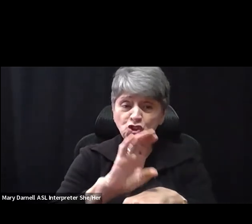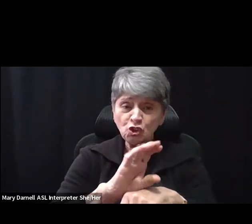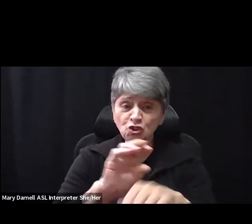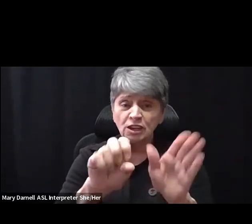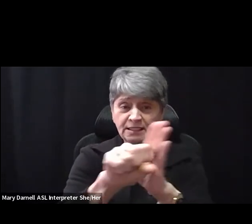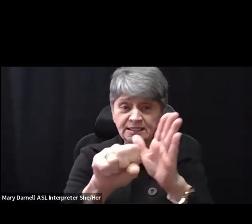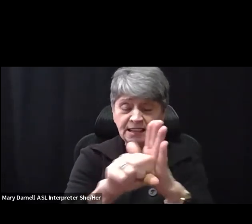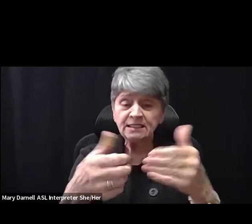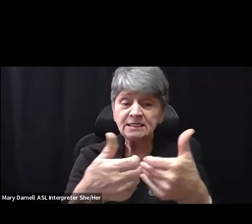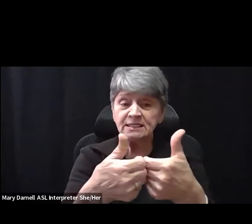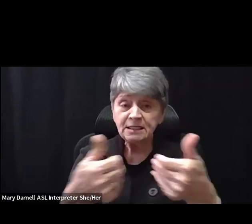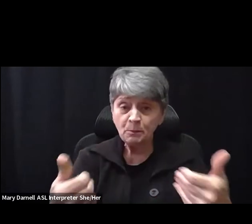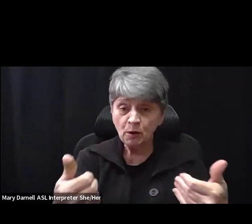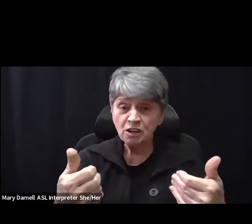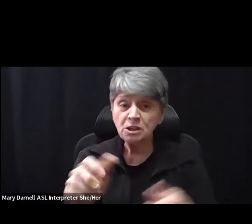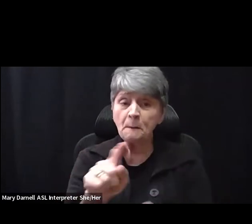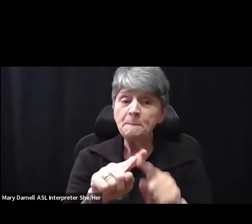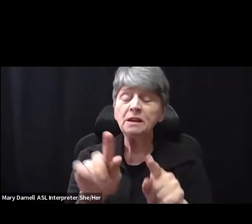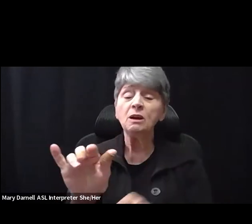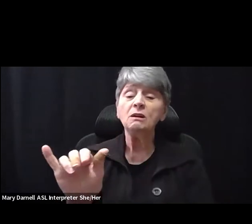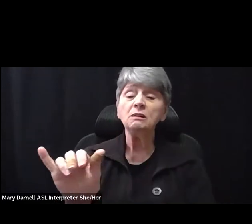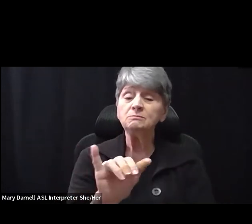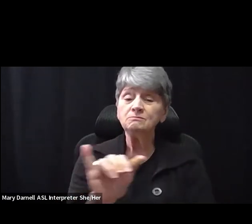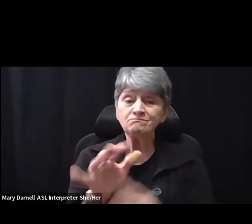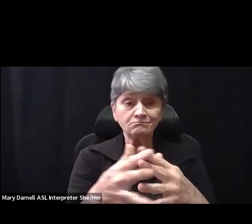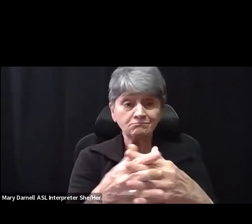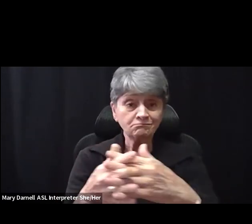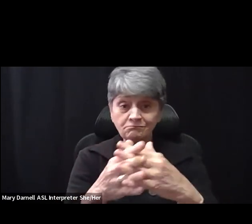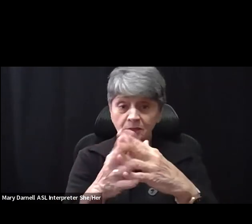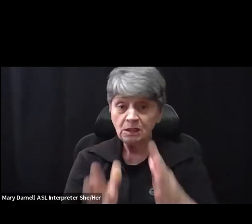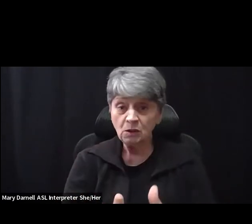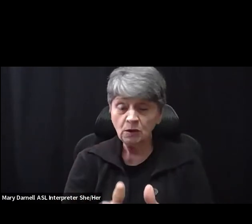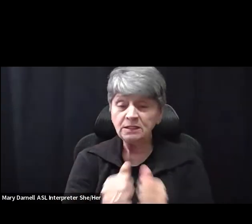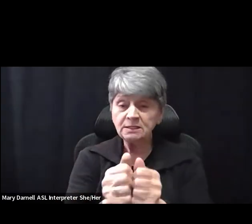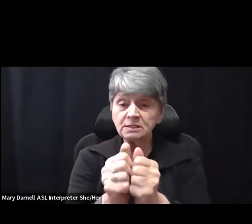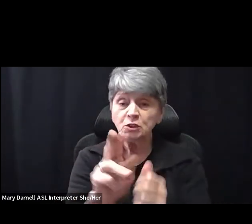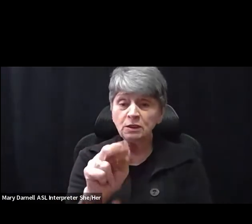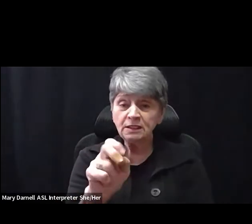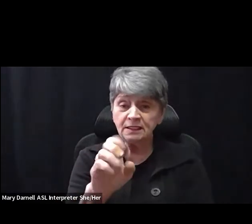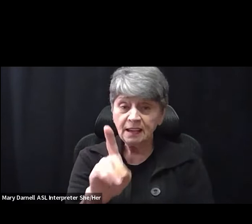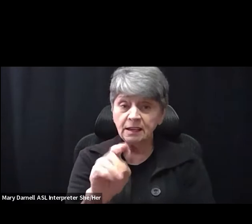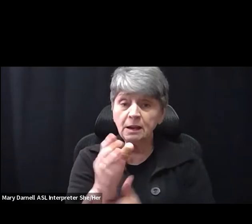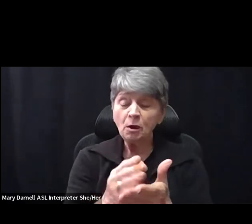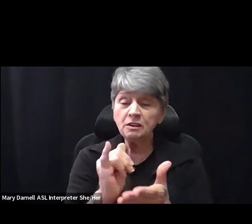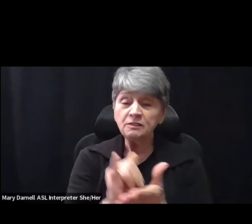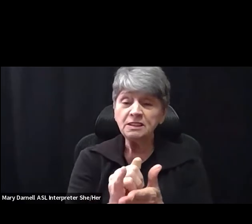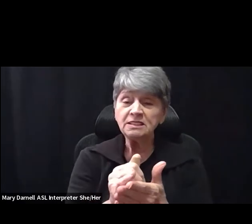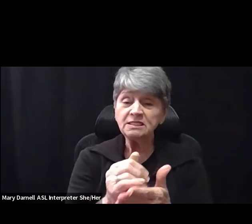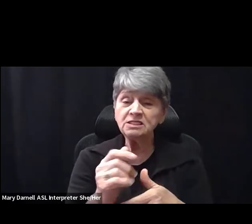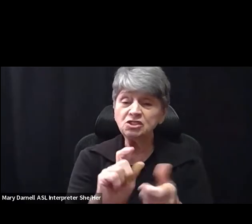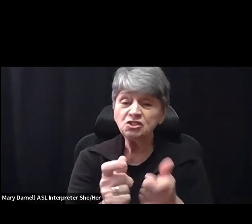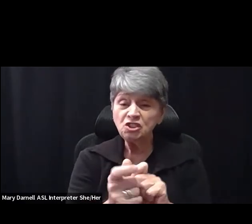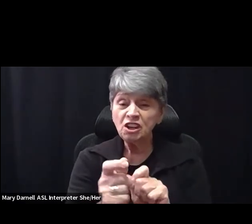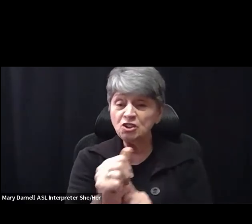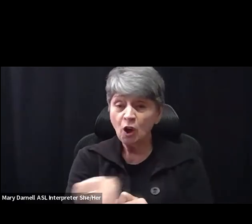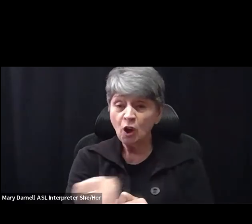country. But we also know that at Americans United, and as part of this movement that you're all part of, that we need to reach